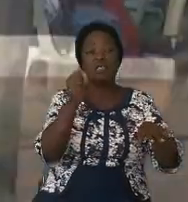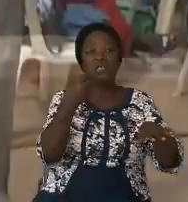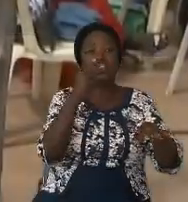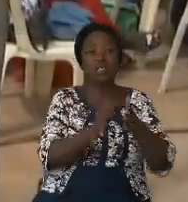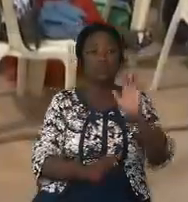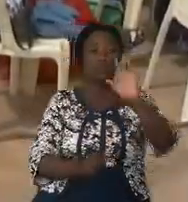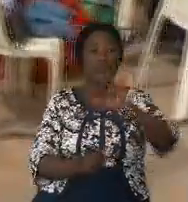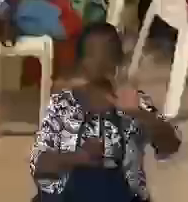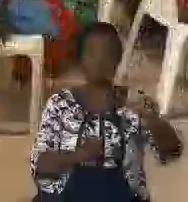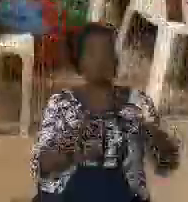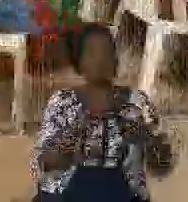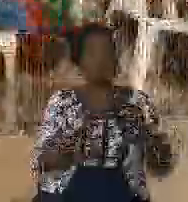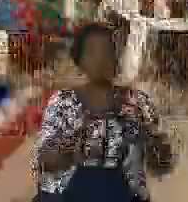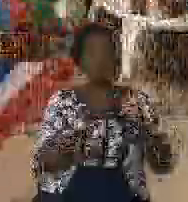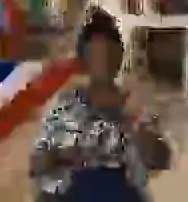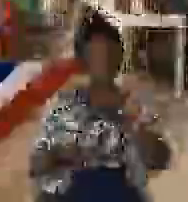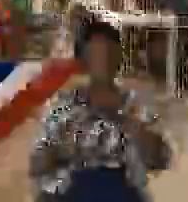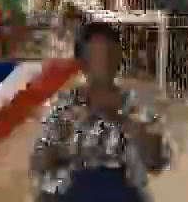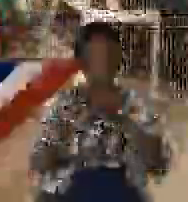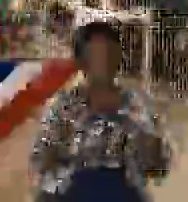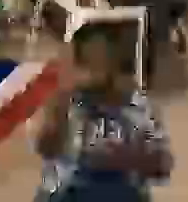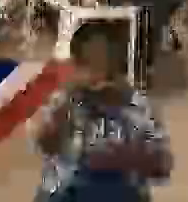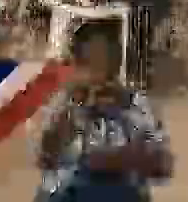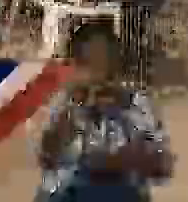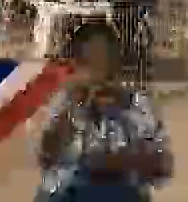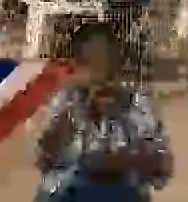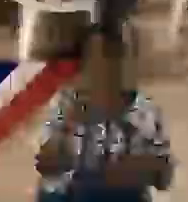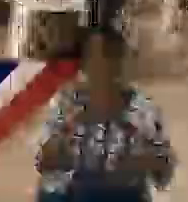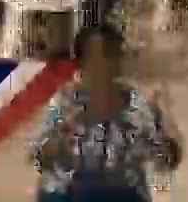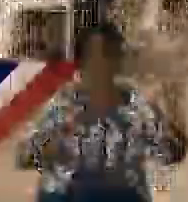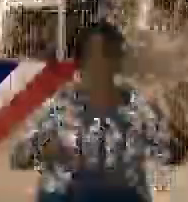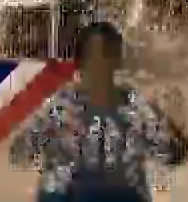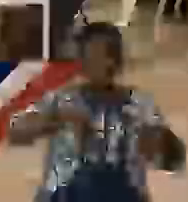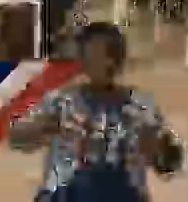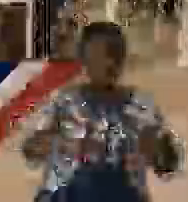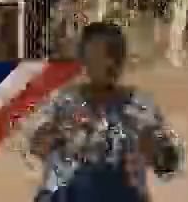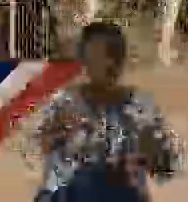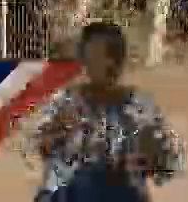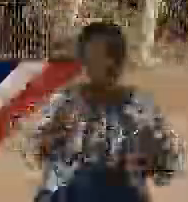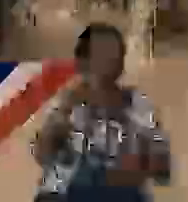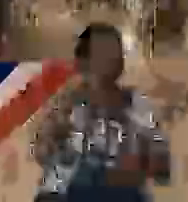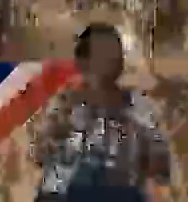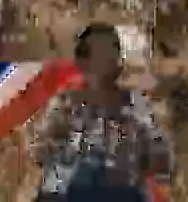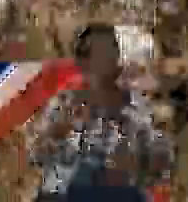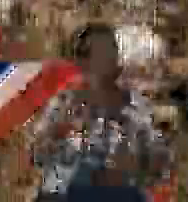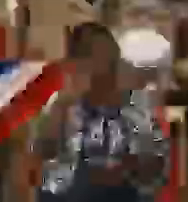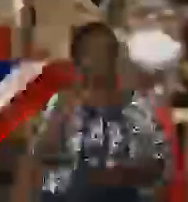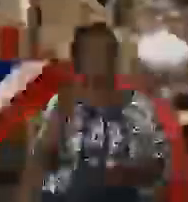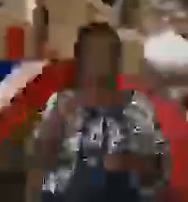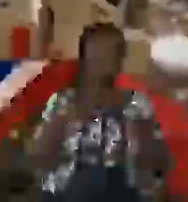55. Isaiah chapter 55, I'm reading here from verse 6. It says, seek ye the